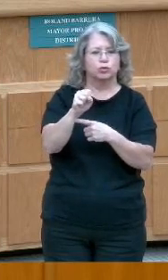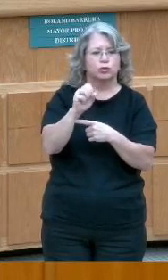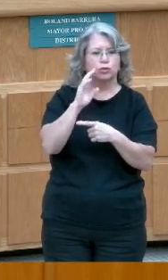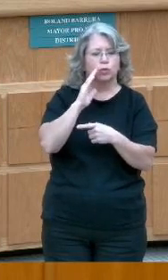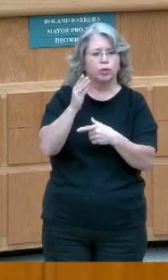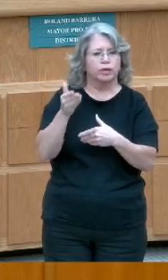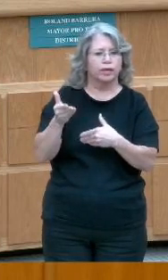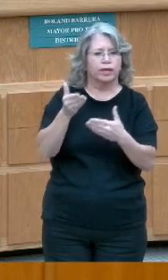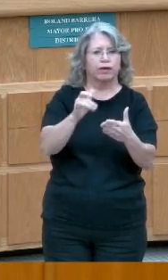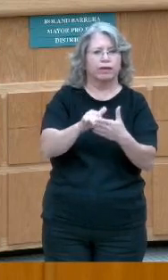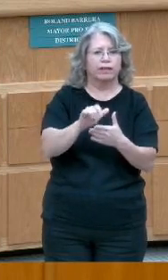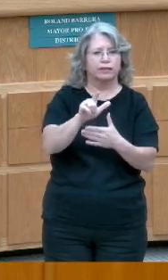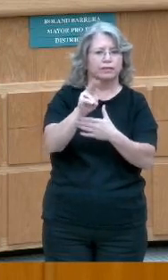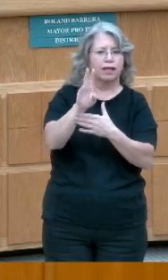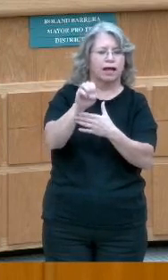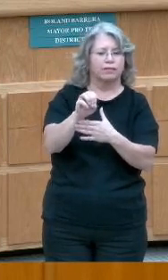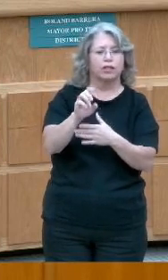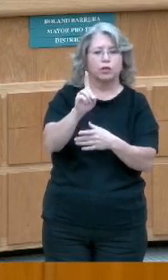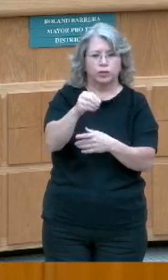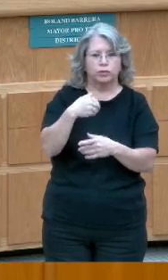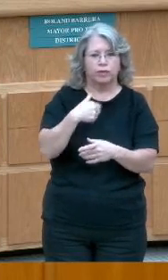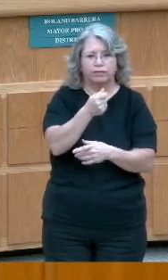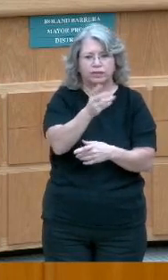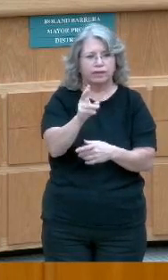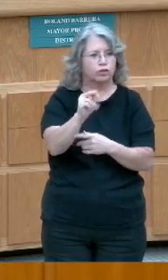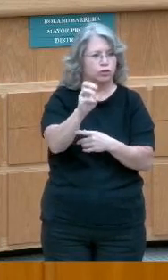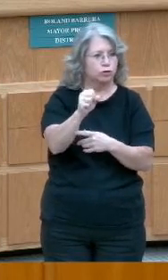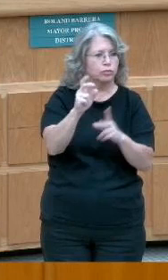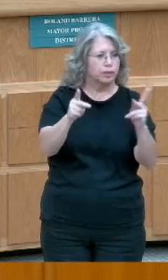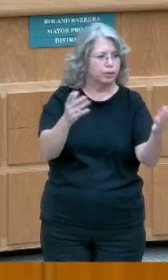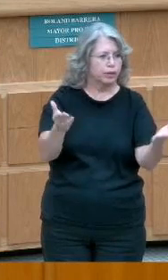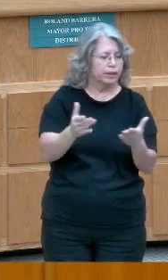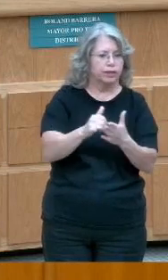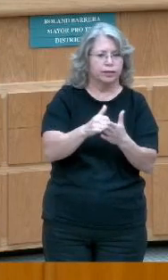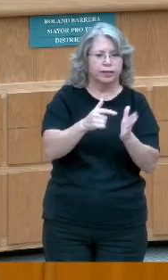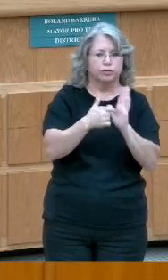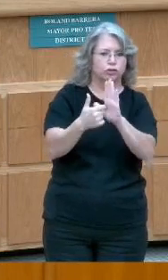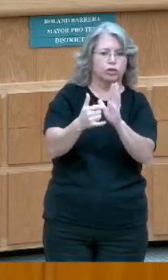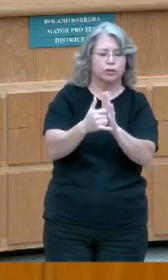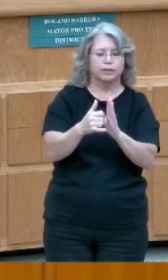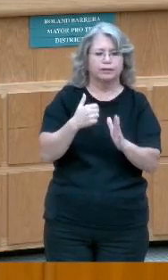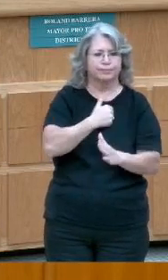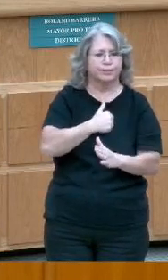news media here with us that carry this, so we're sorry about that,